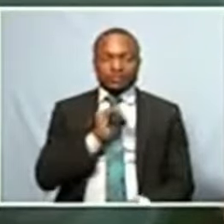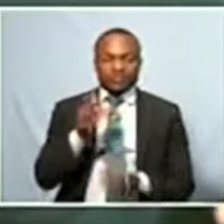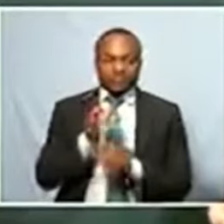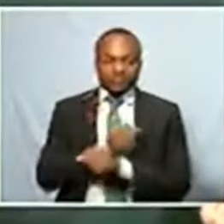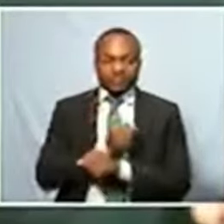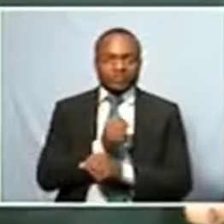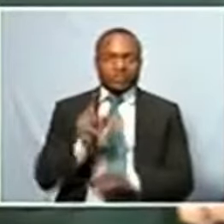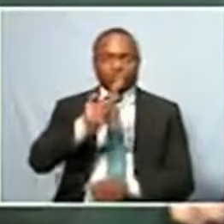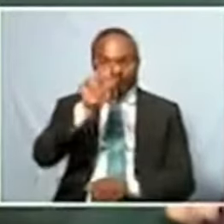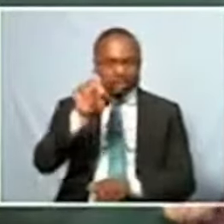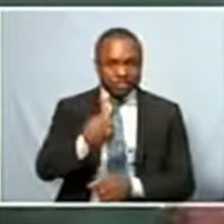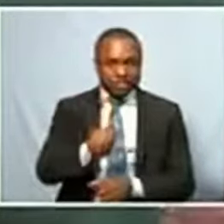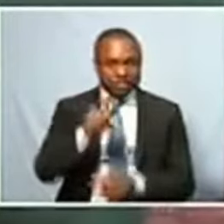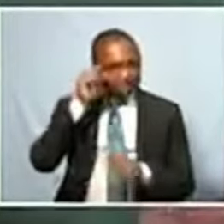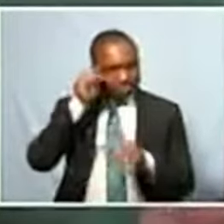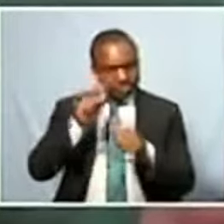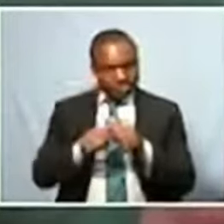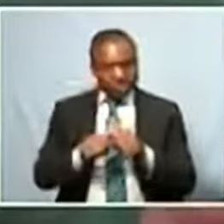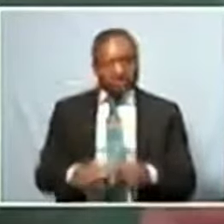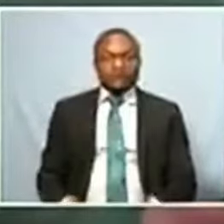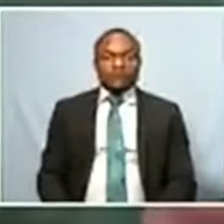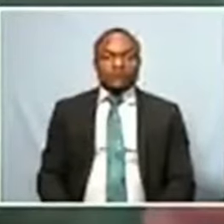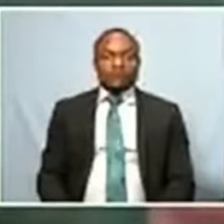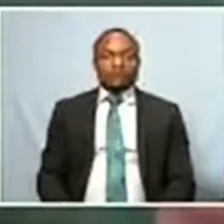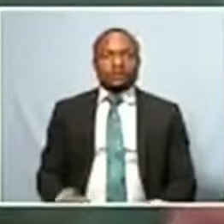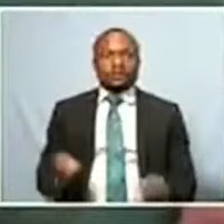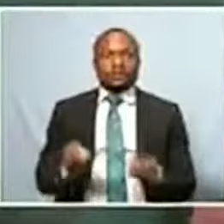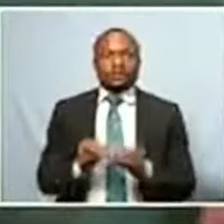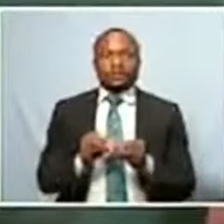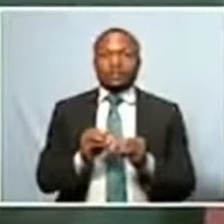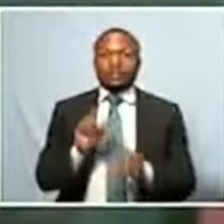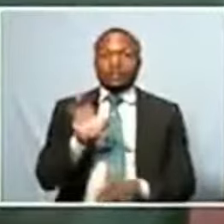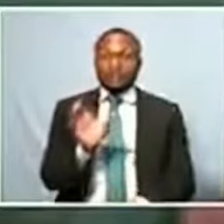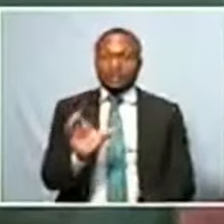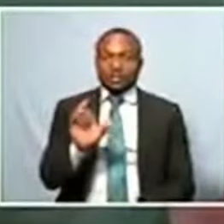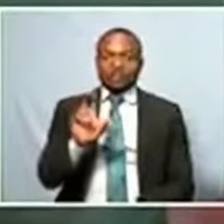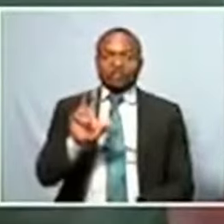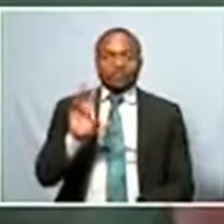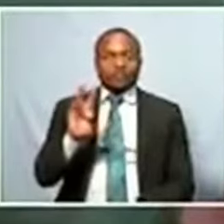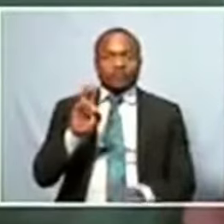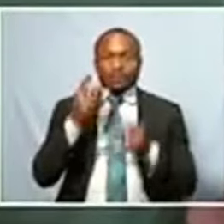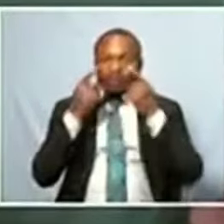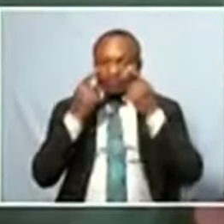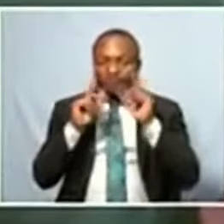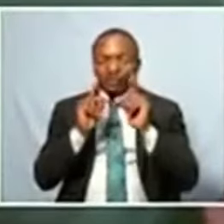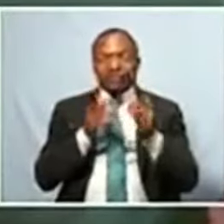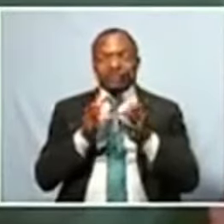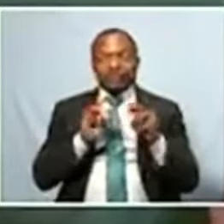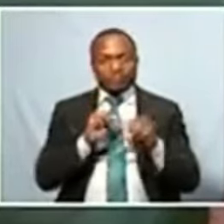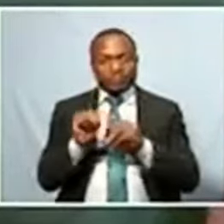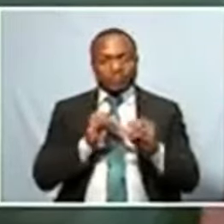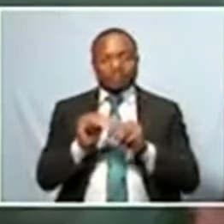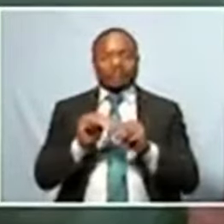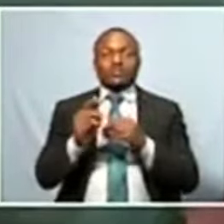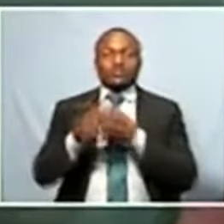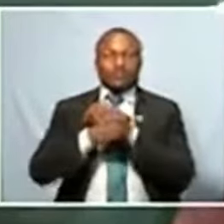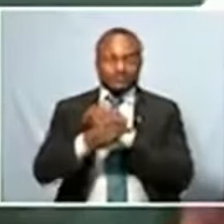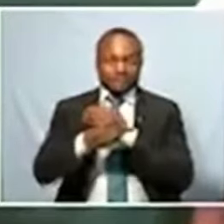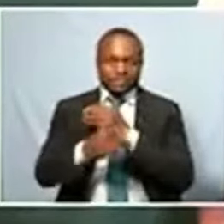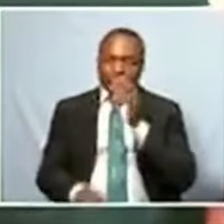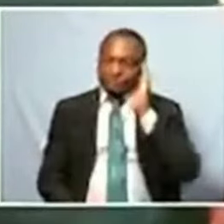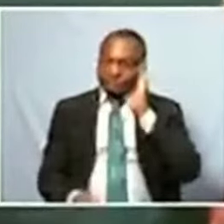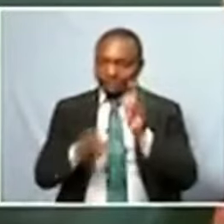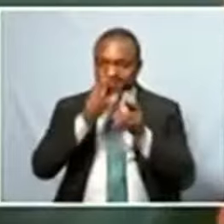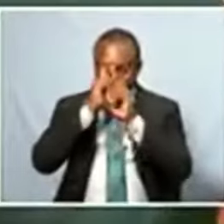ayes have it. The question is resolved in the affirmative. Head 27, Public Service Management Division.